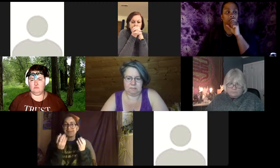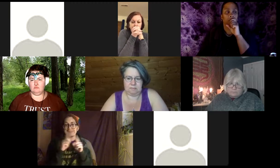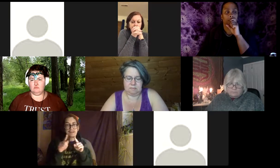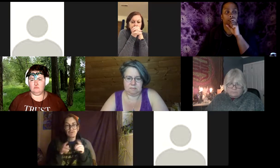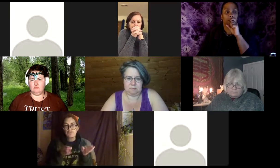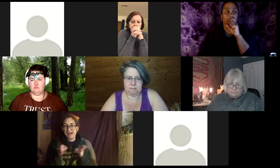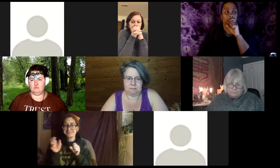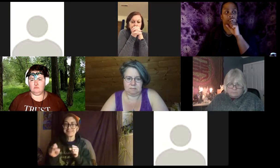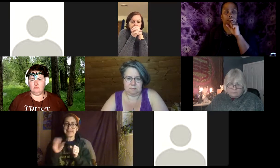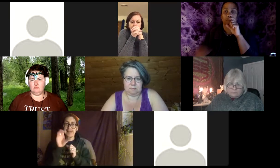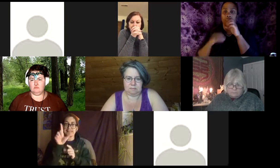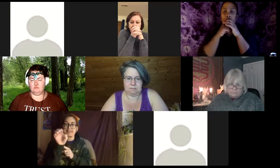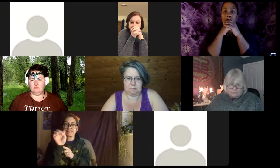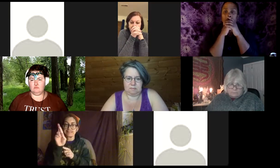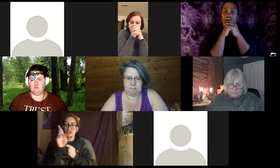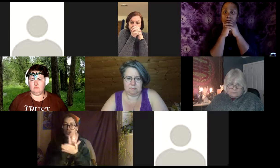red.